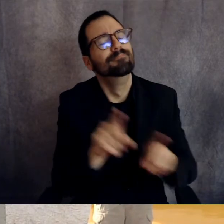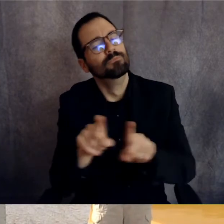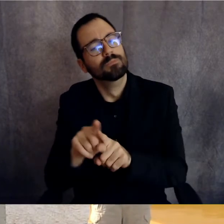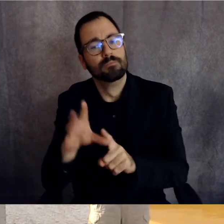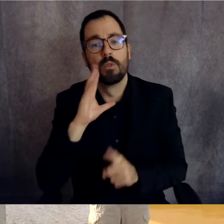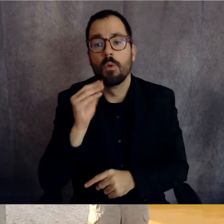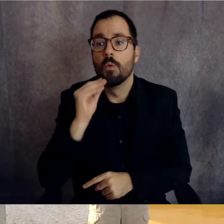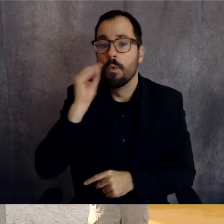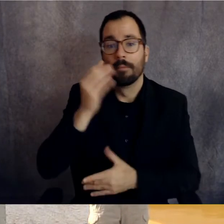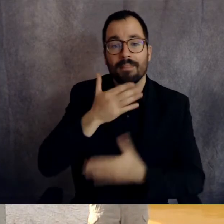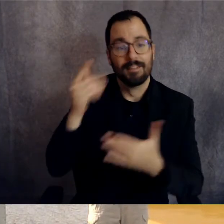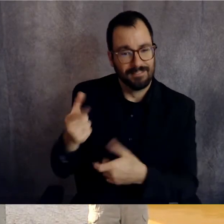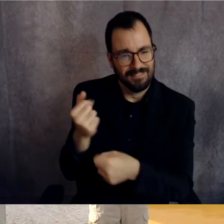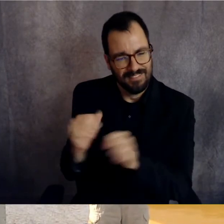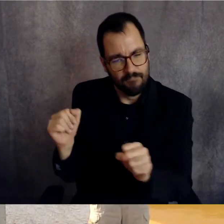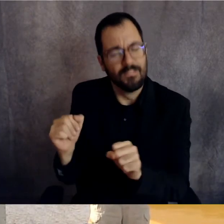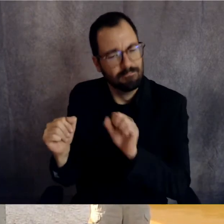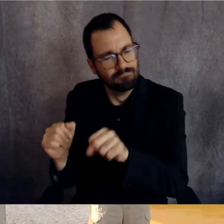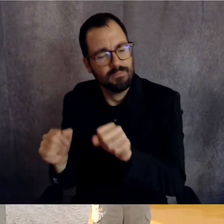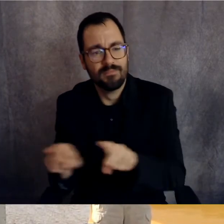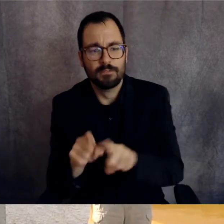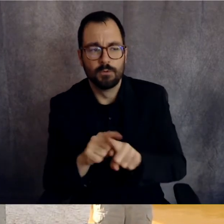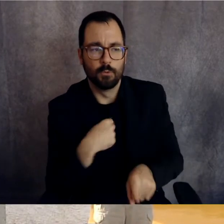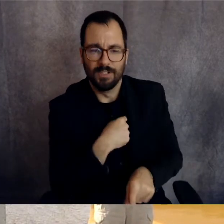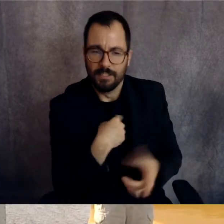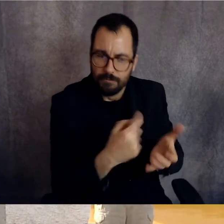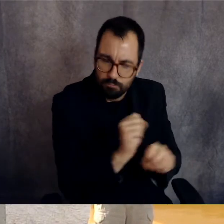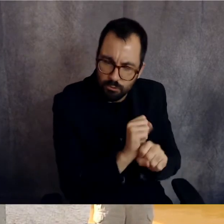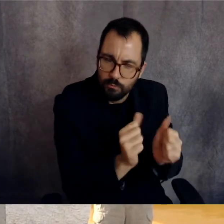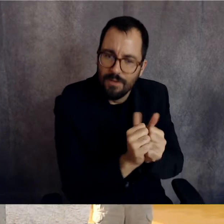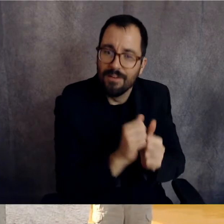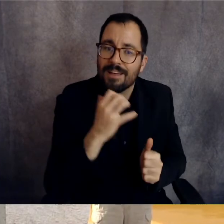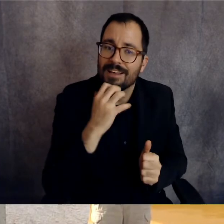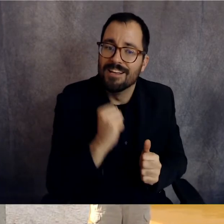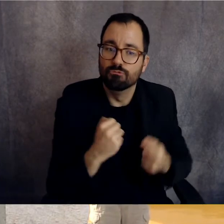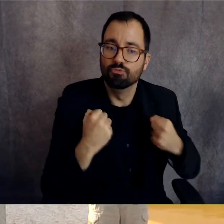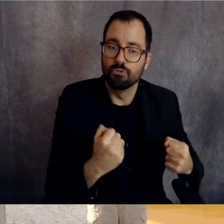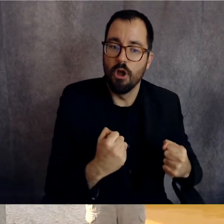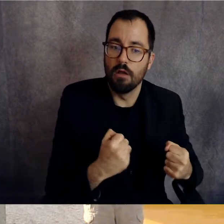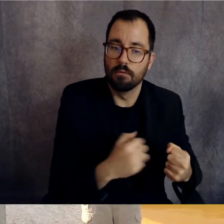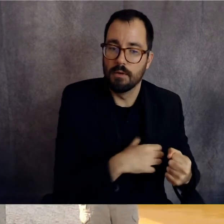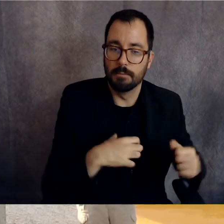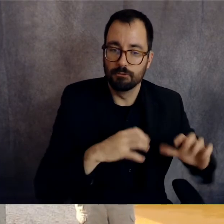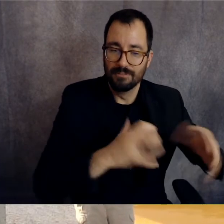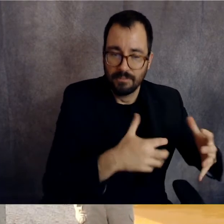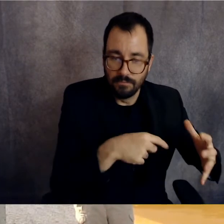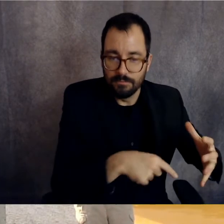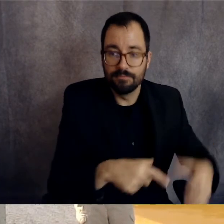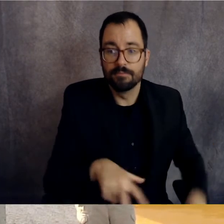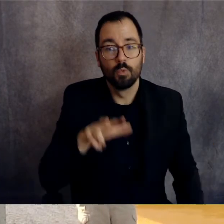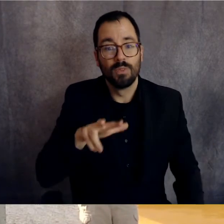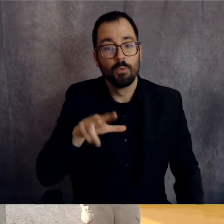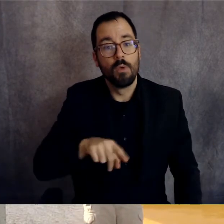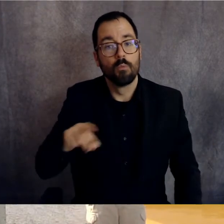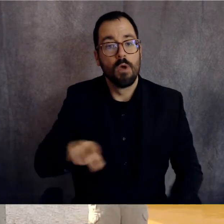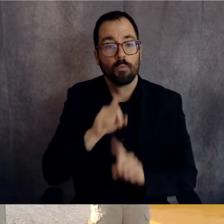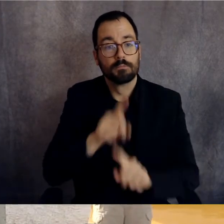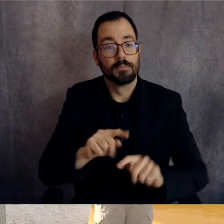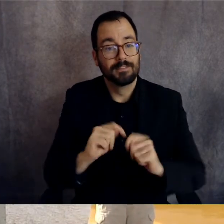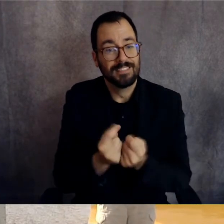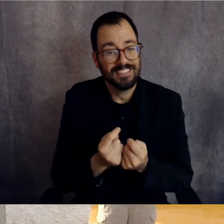will be working very closely with Age Strong and our 311 response teams to make sure if